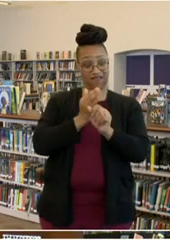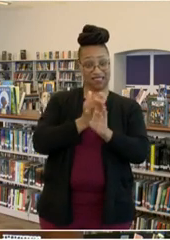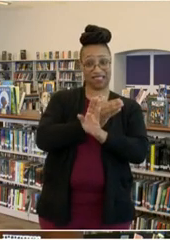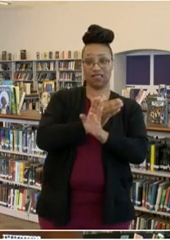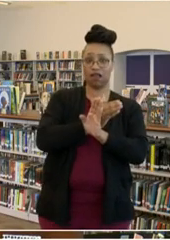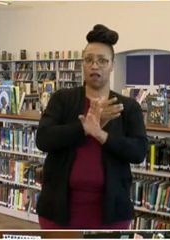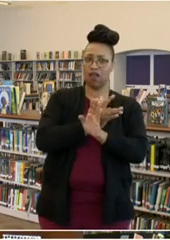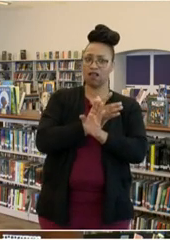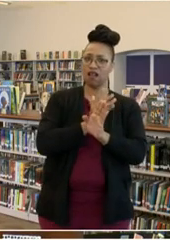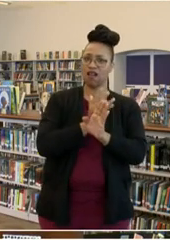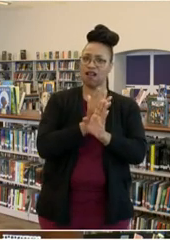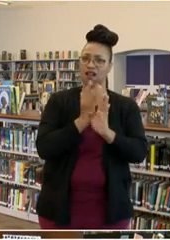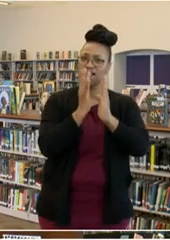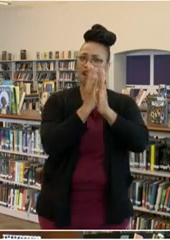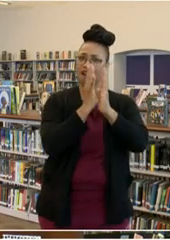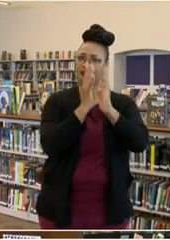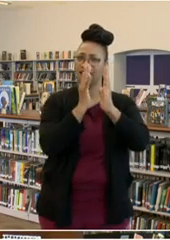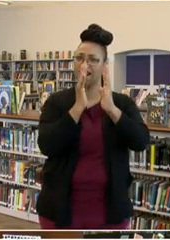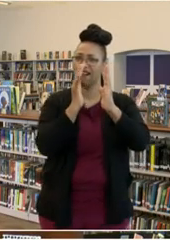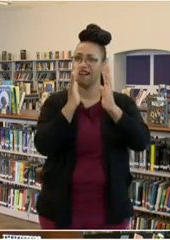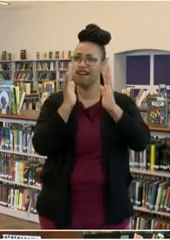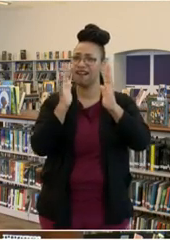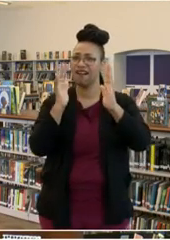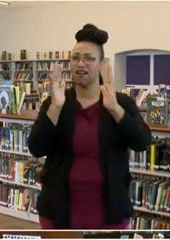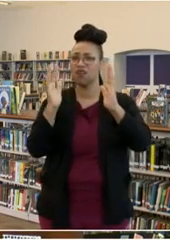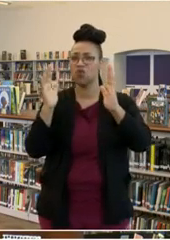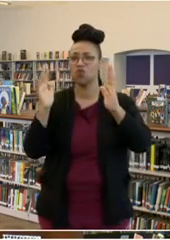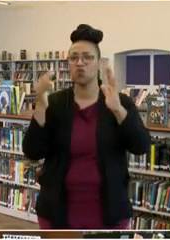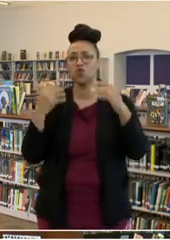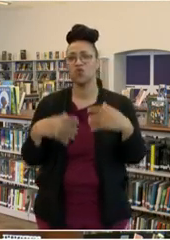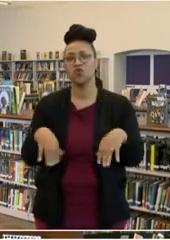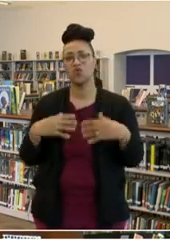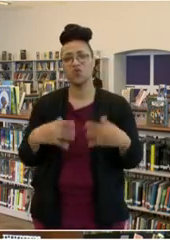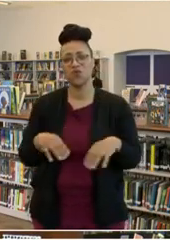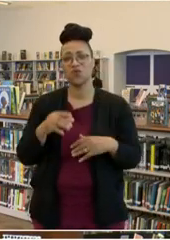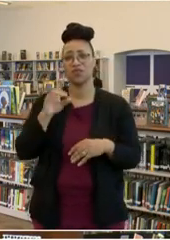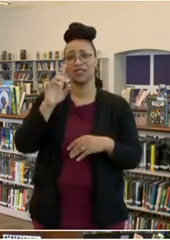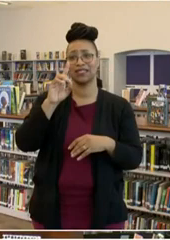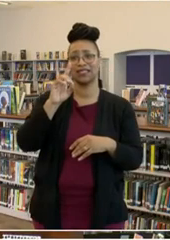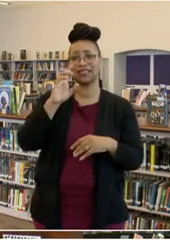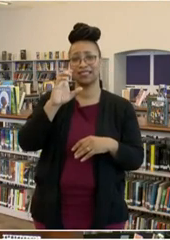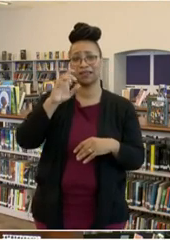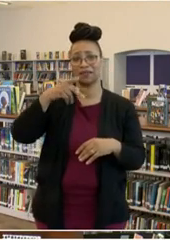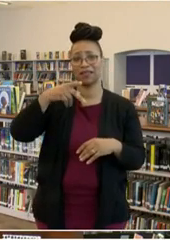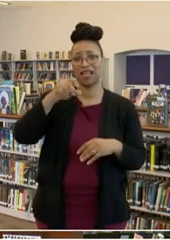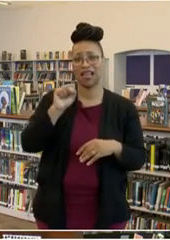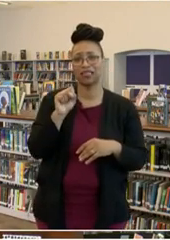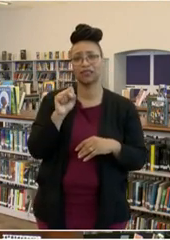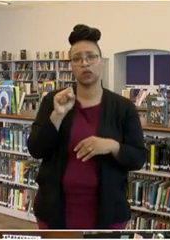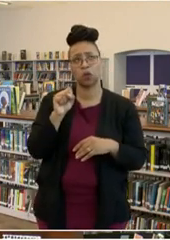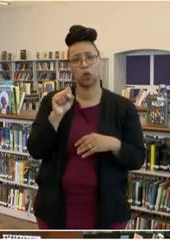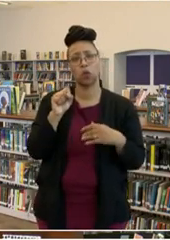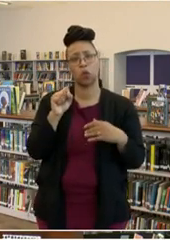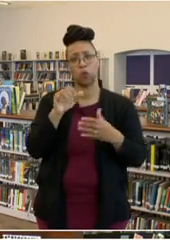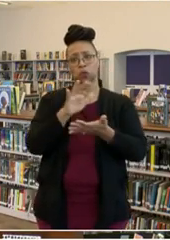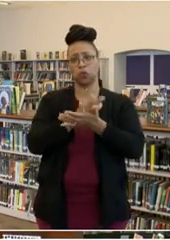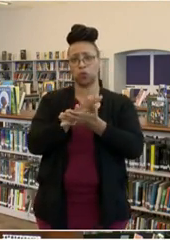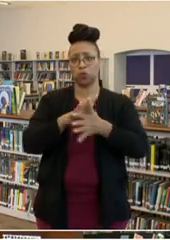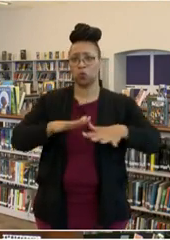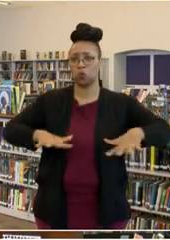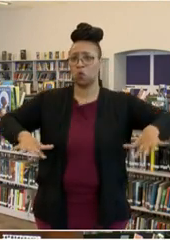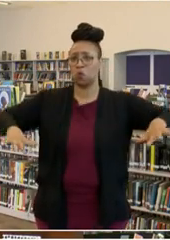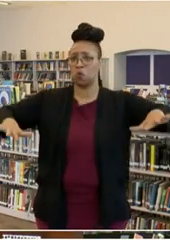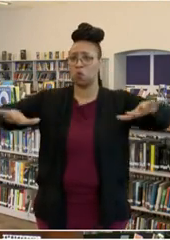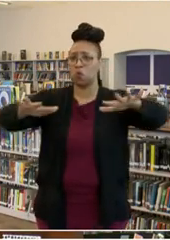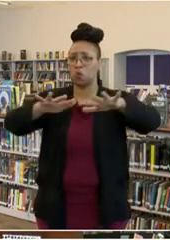public schools, and we have a very specific approach to ensuring that we meet all of the academic